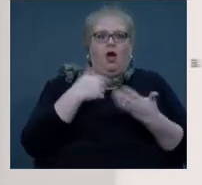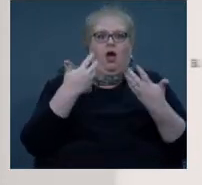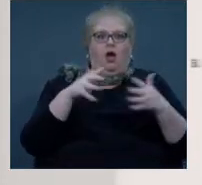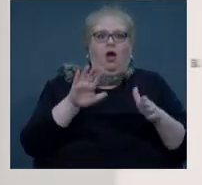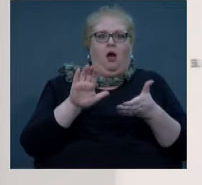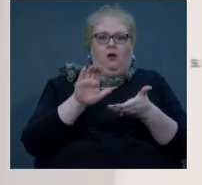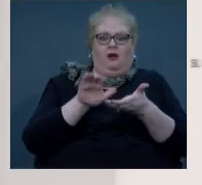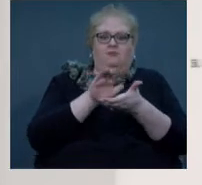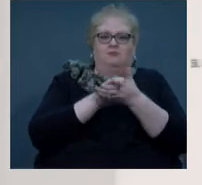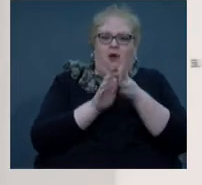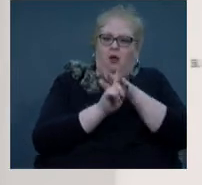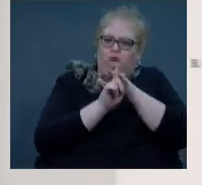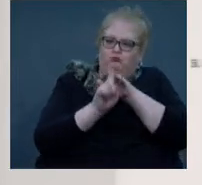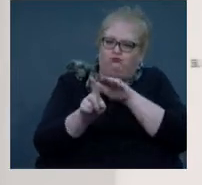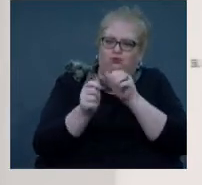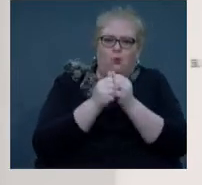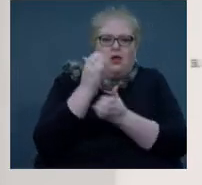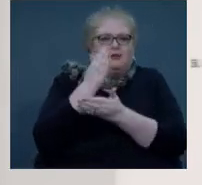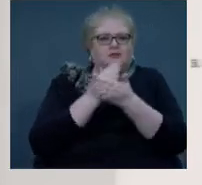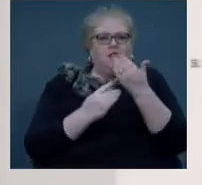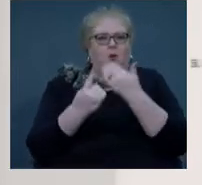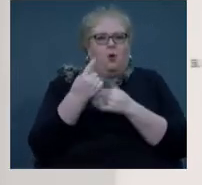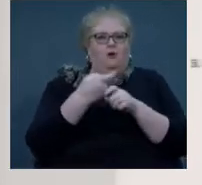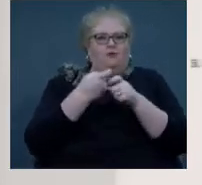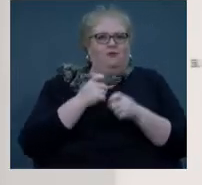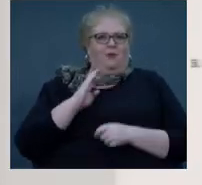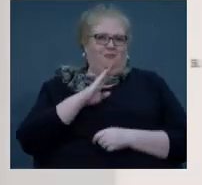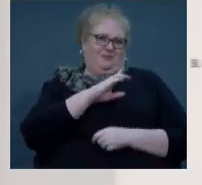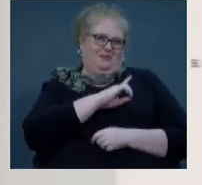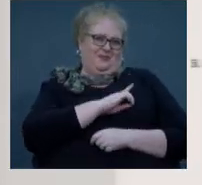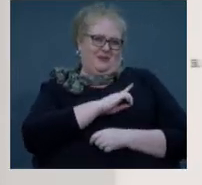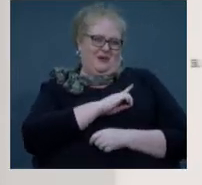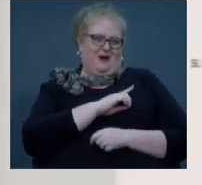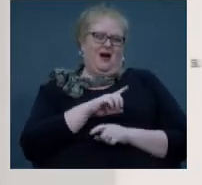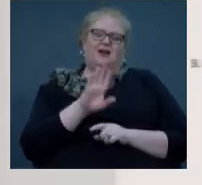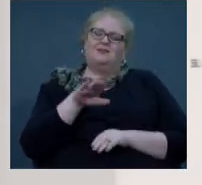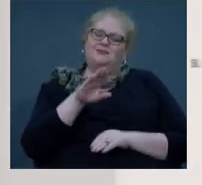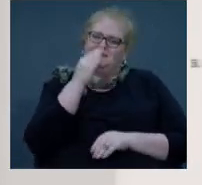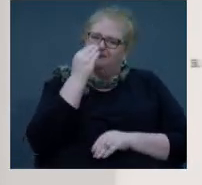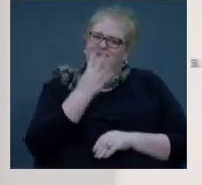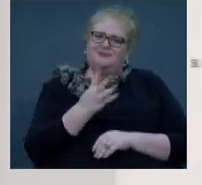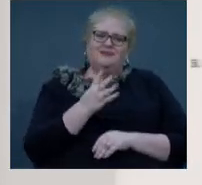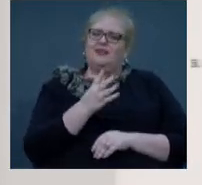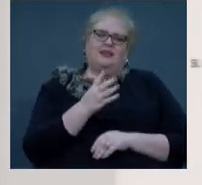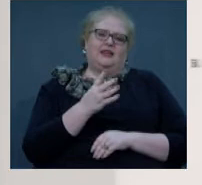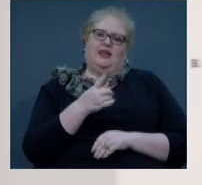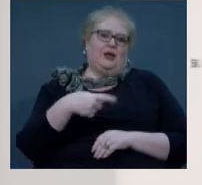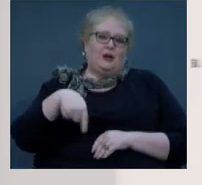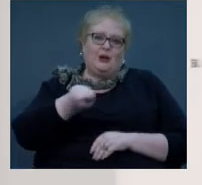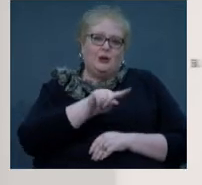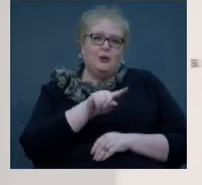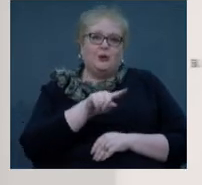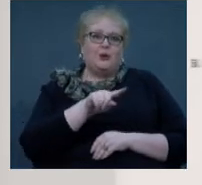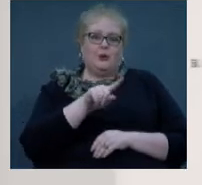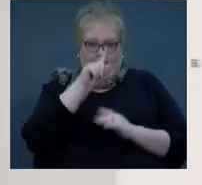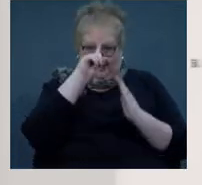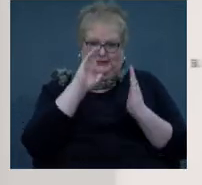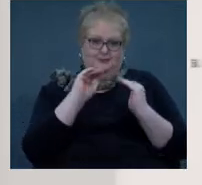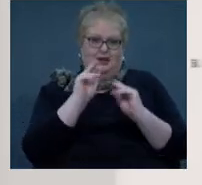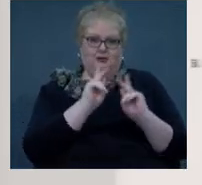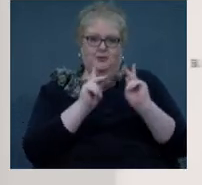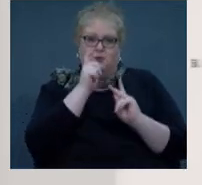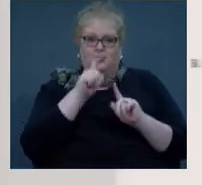It's really unrealistic to expect that people who live in our 24/7